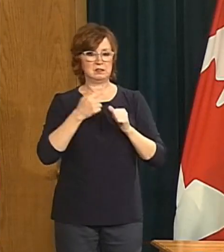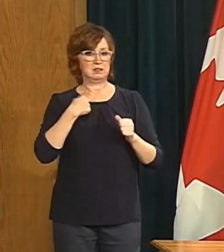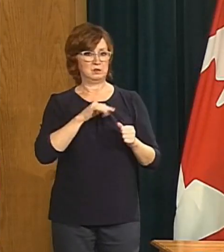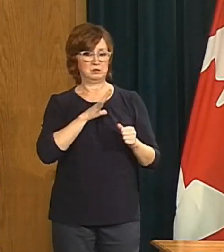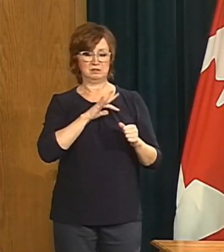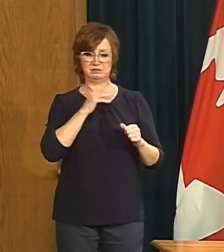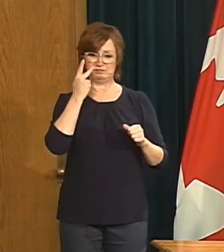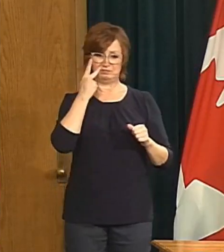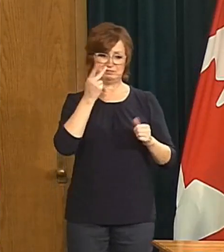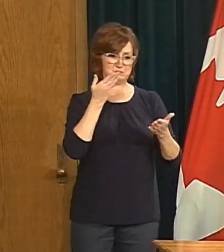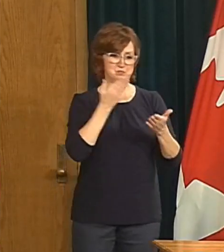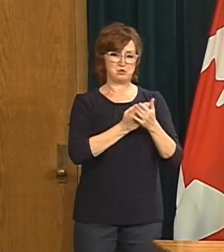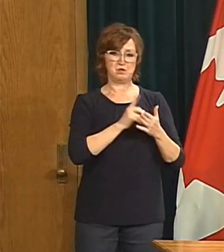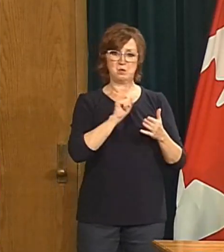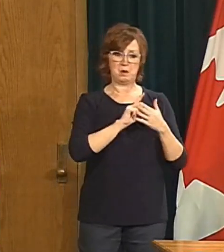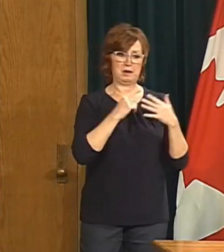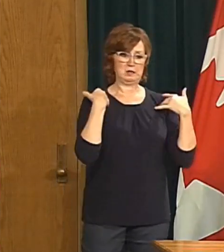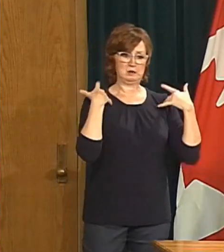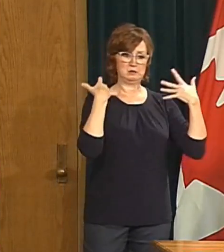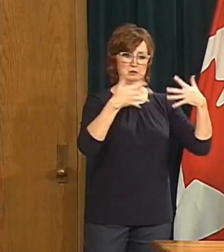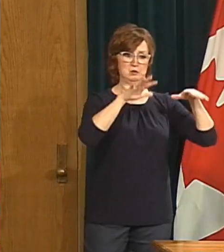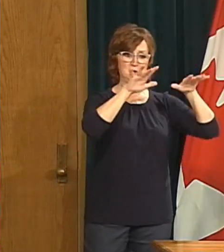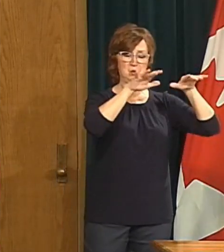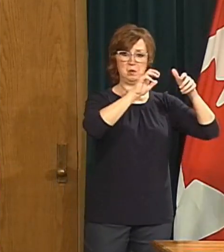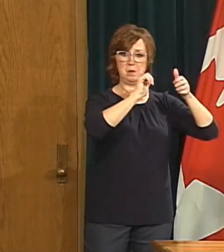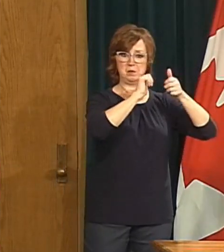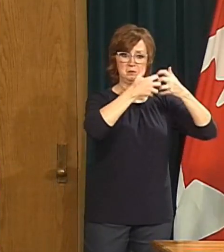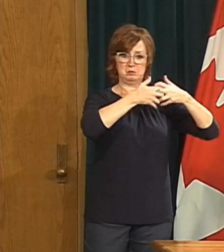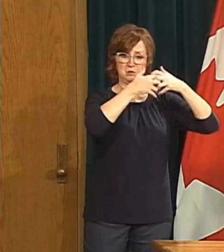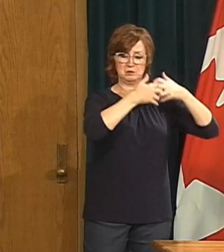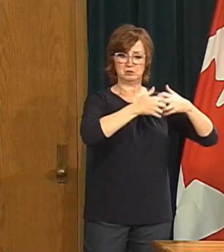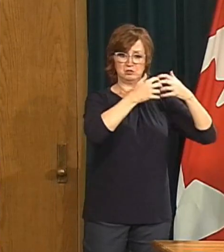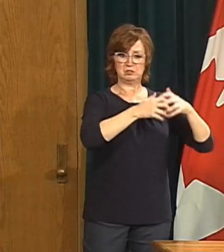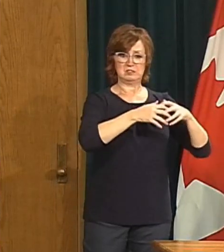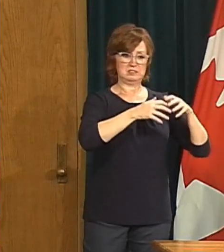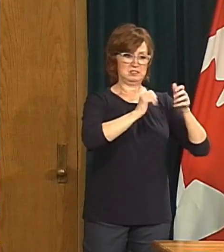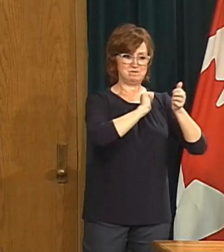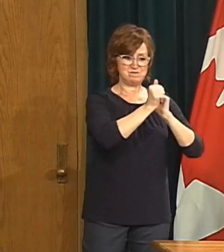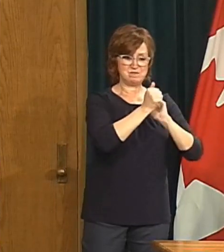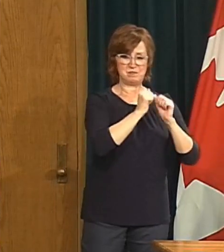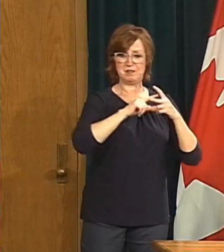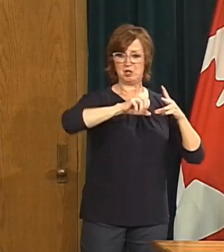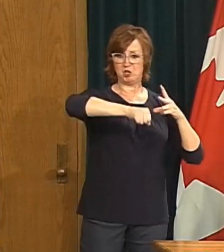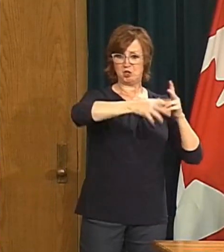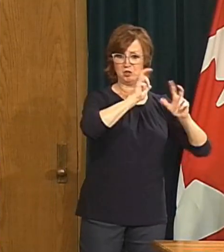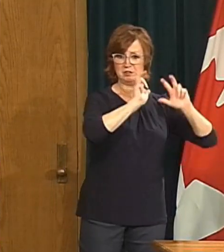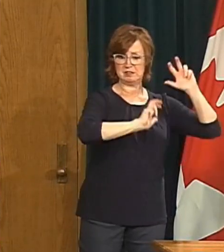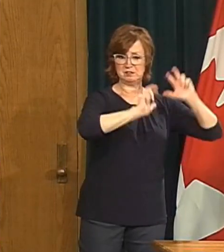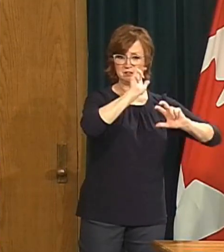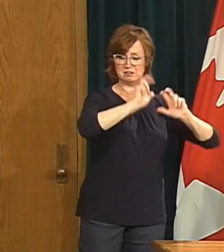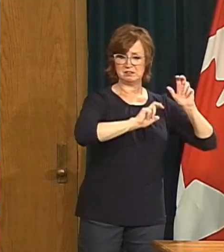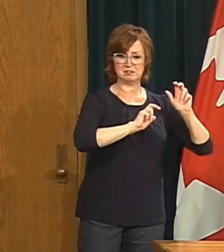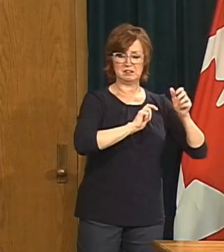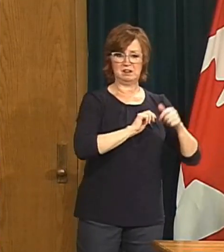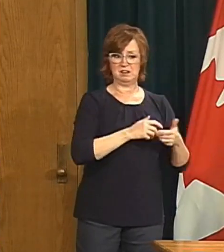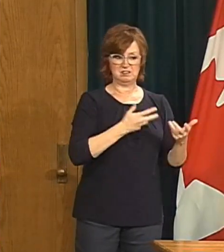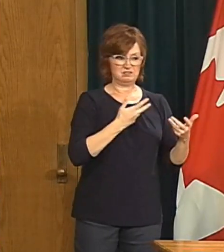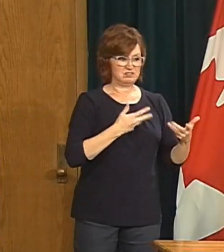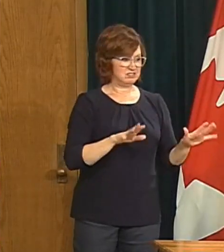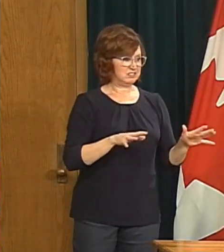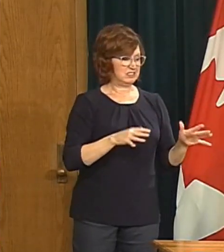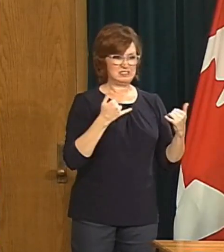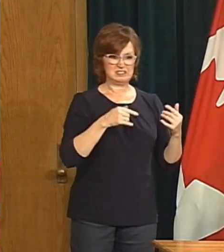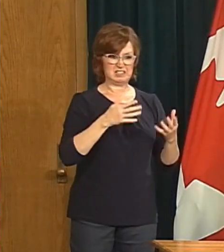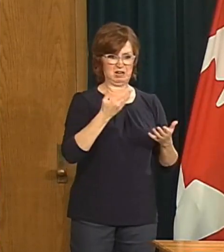curling bonspiel. The infection rates can skyrocket. So we are seeing these numbers due to the restrictions that are